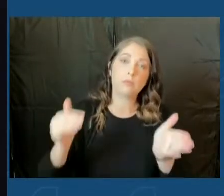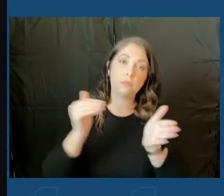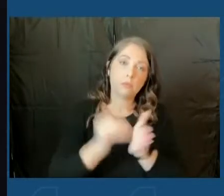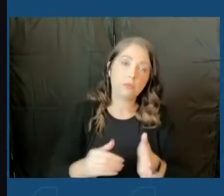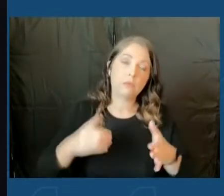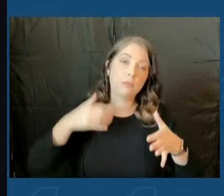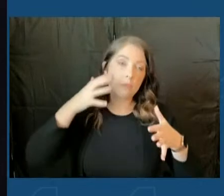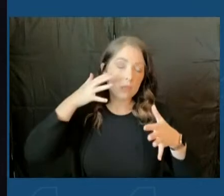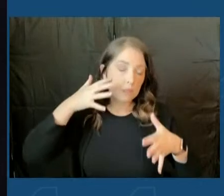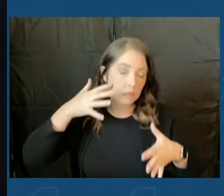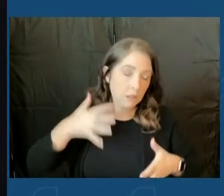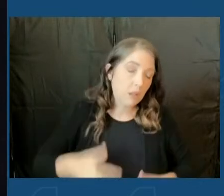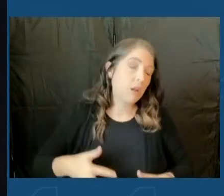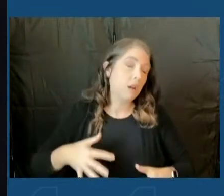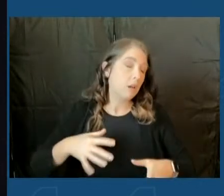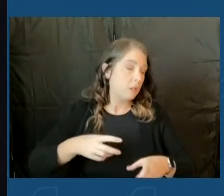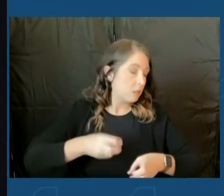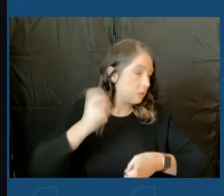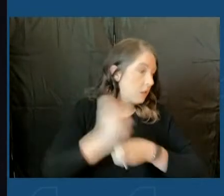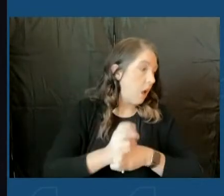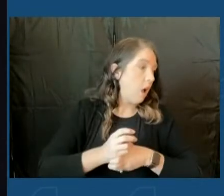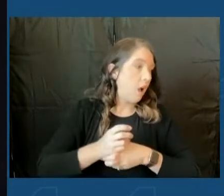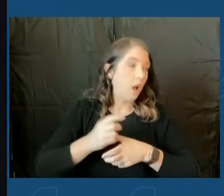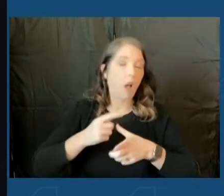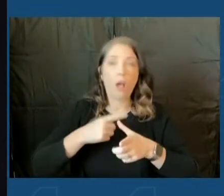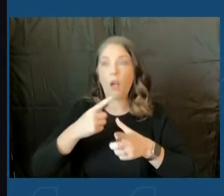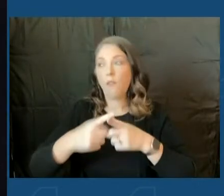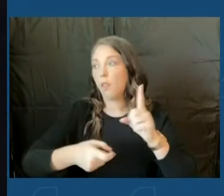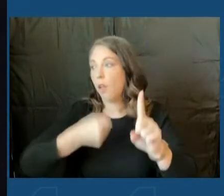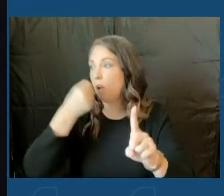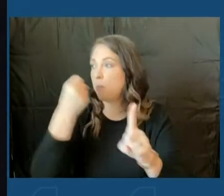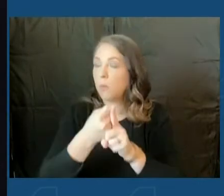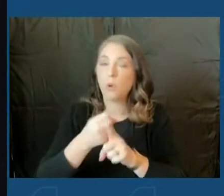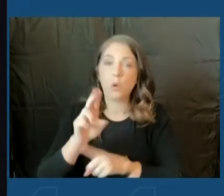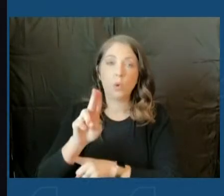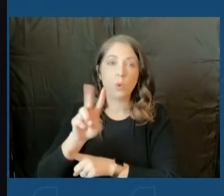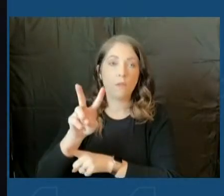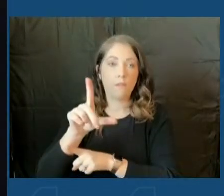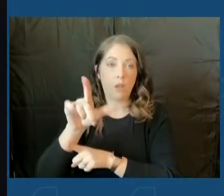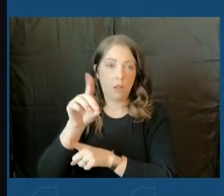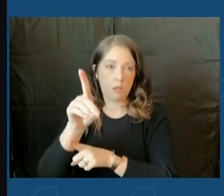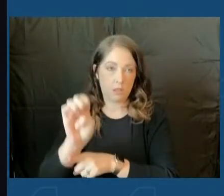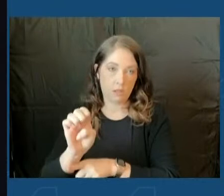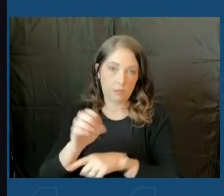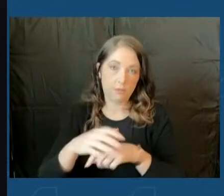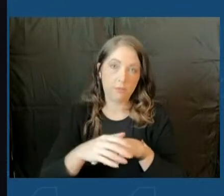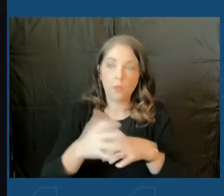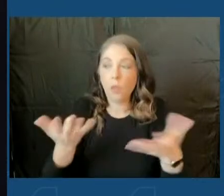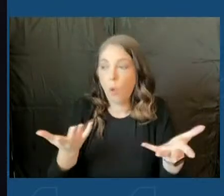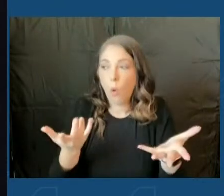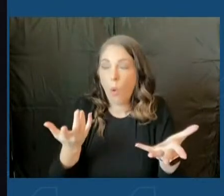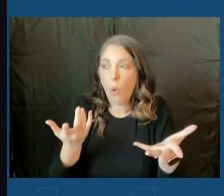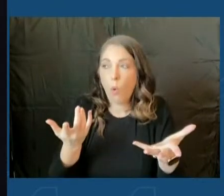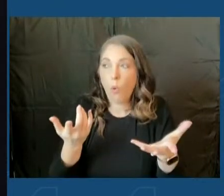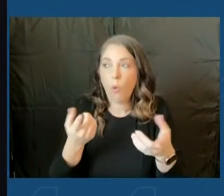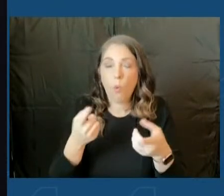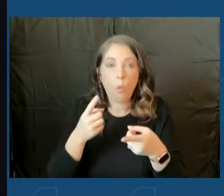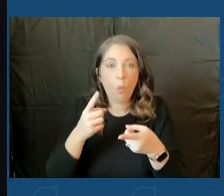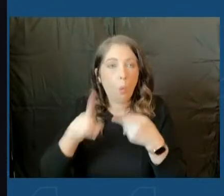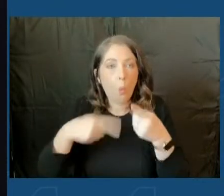later, Uvalde happens. And at some point, when is enough